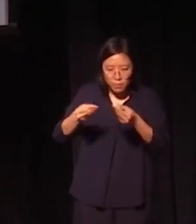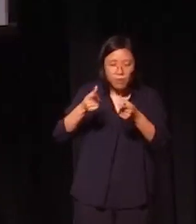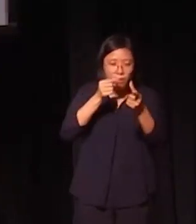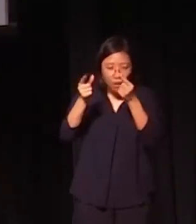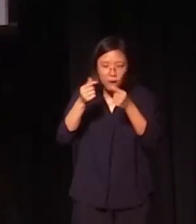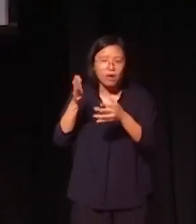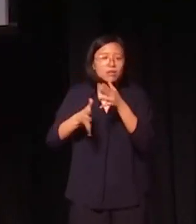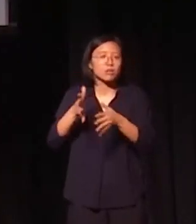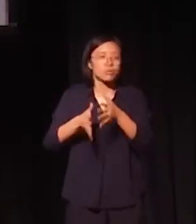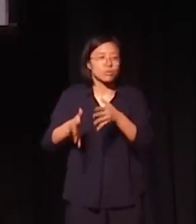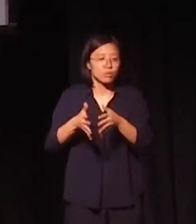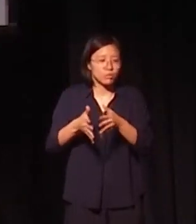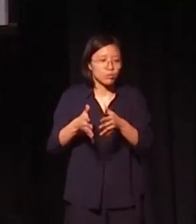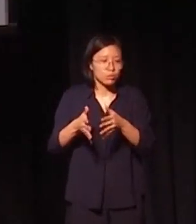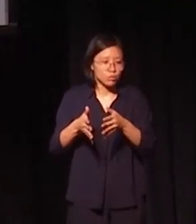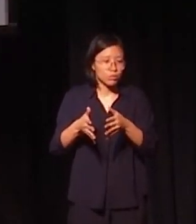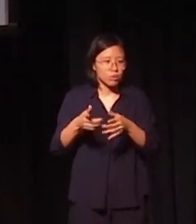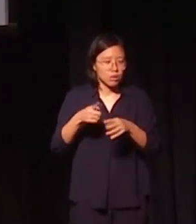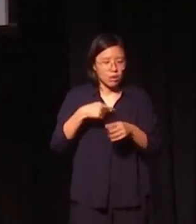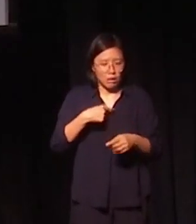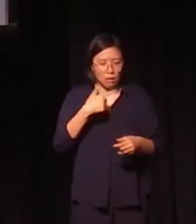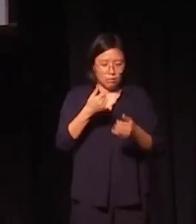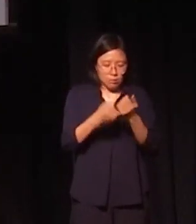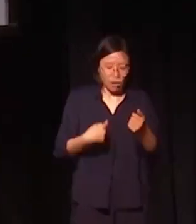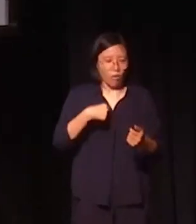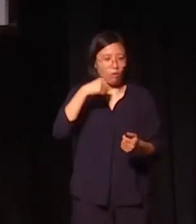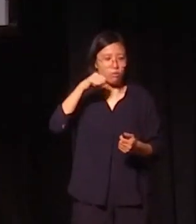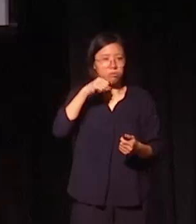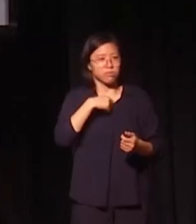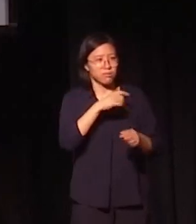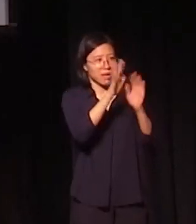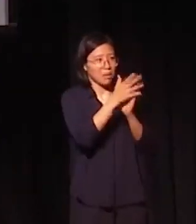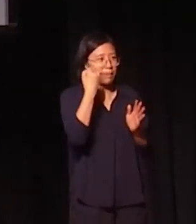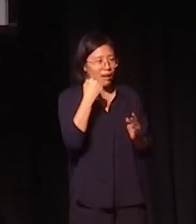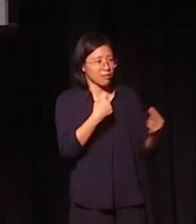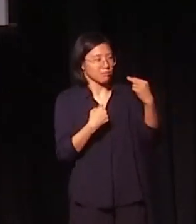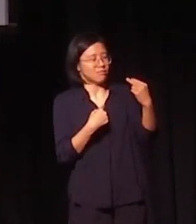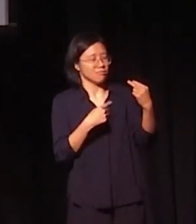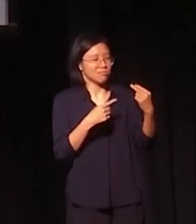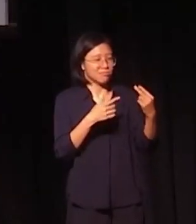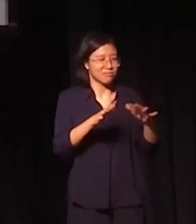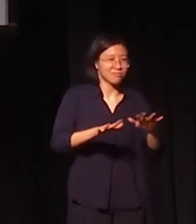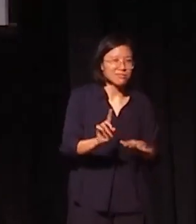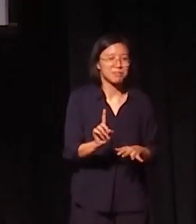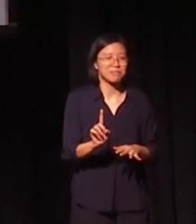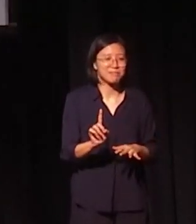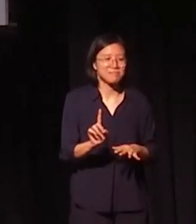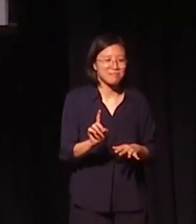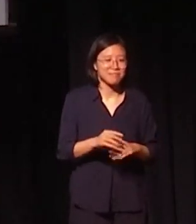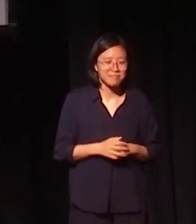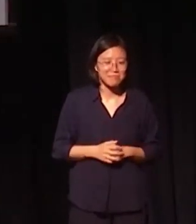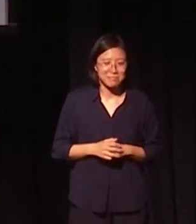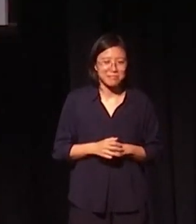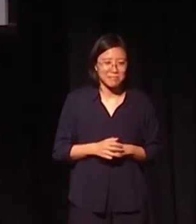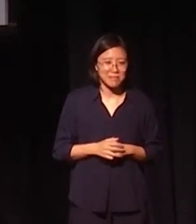what do we do with this person because they can hear? So when you factor in the fact that hearing people, there are many hearing